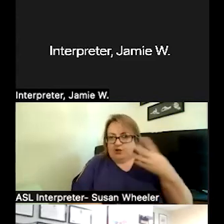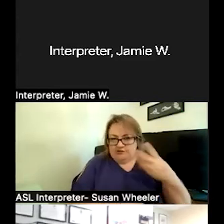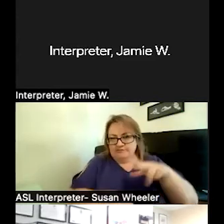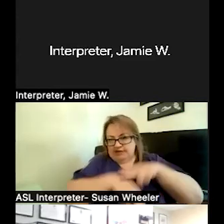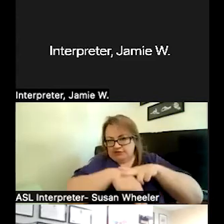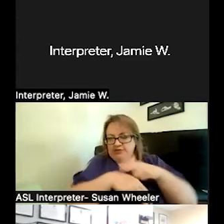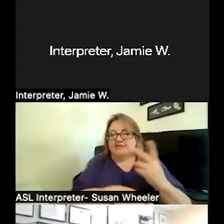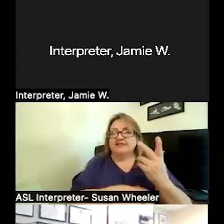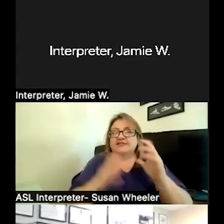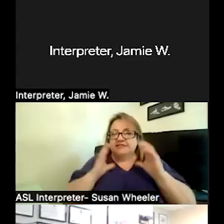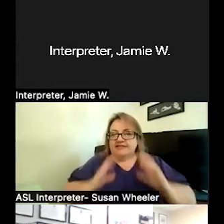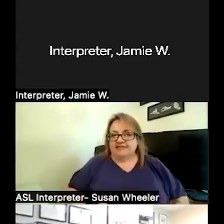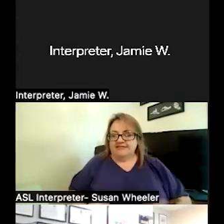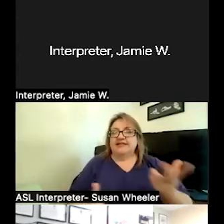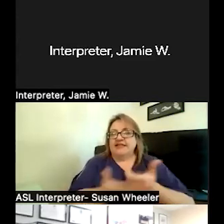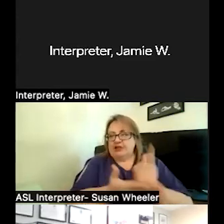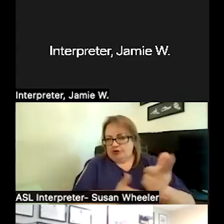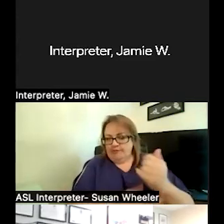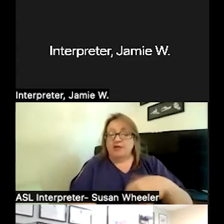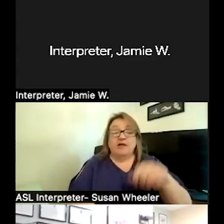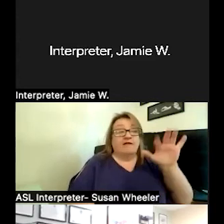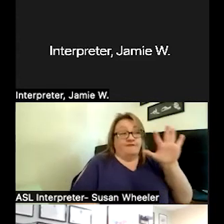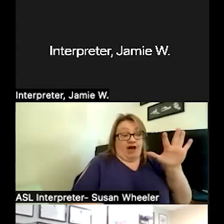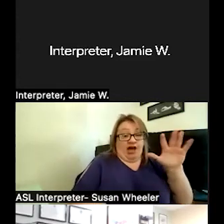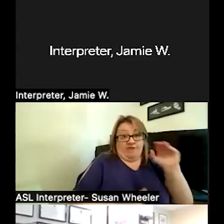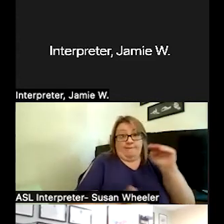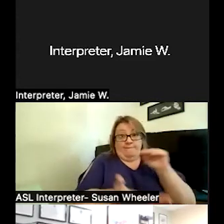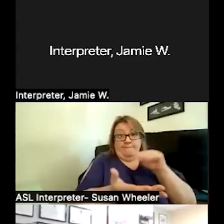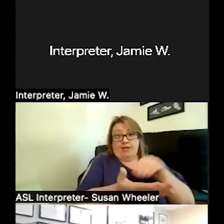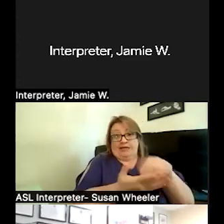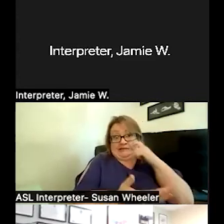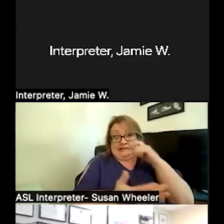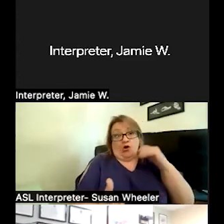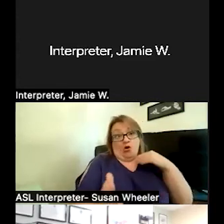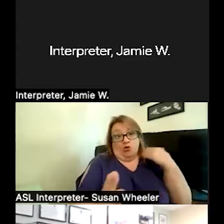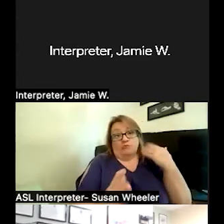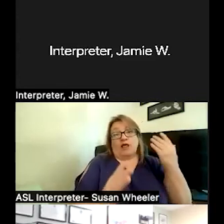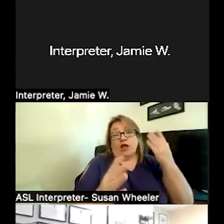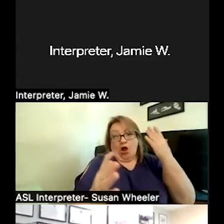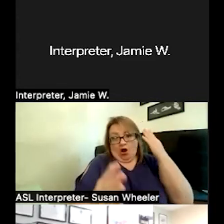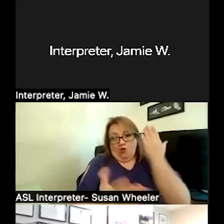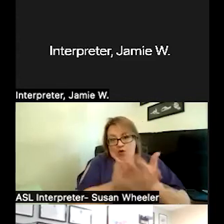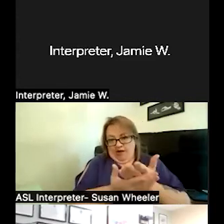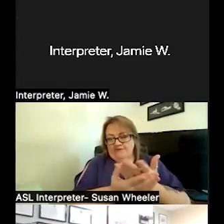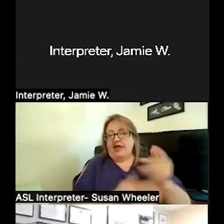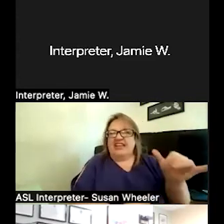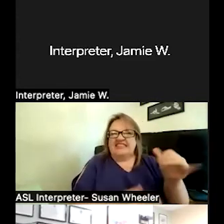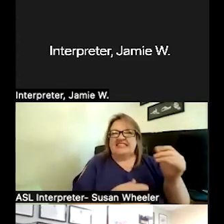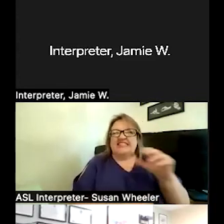residents. At least 5 million have been recently arrived. That figure is a little bit